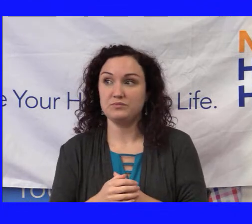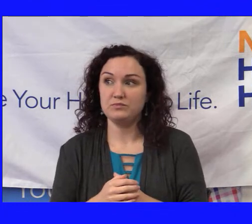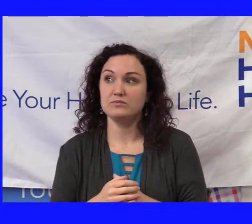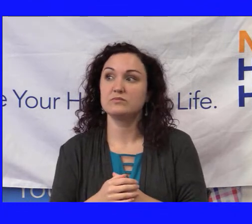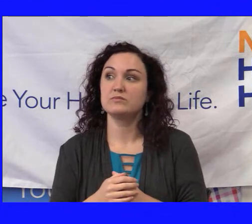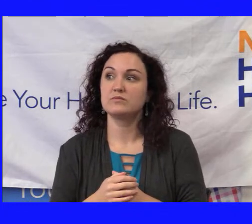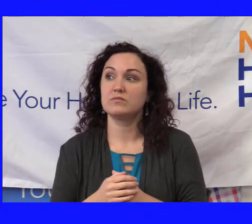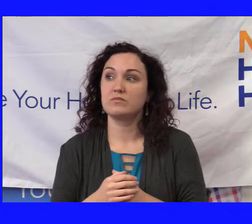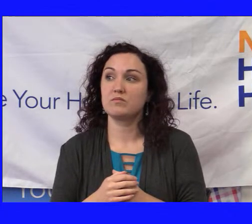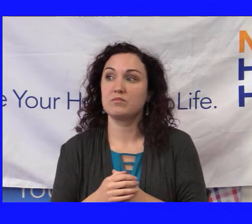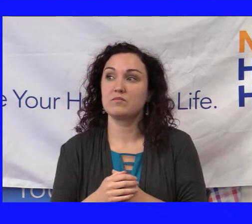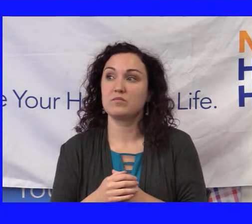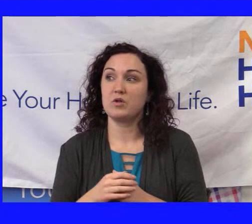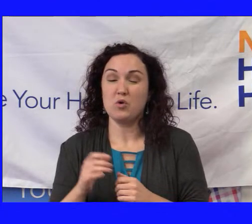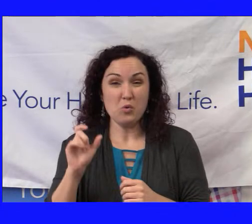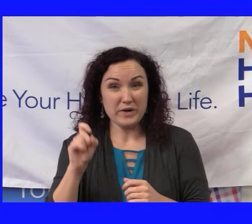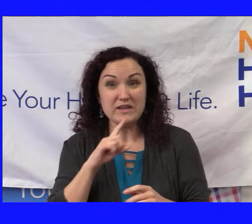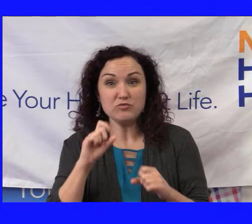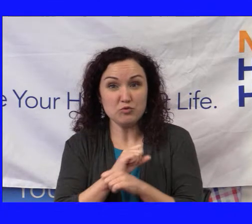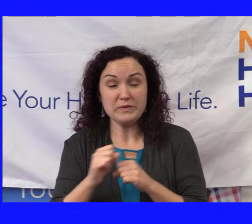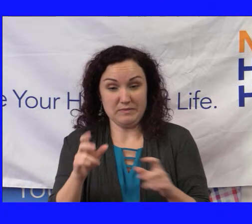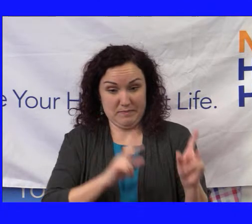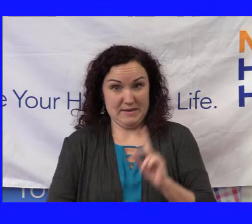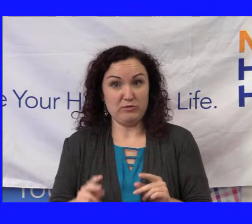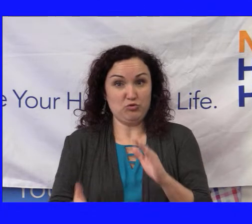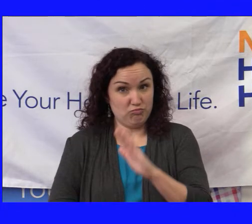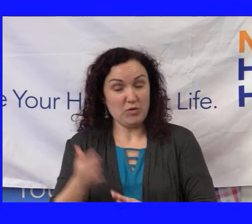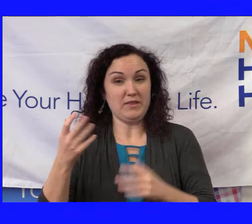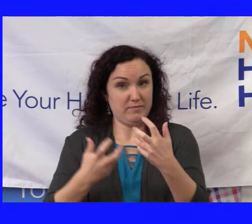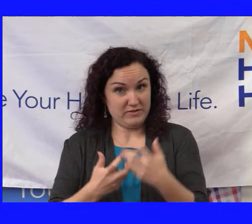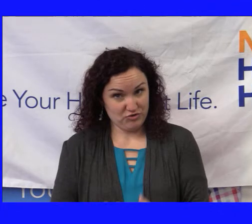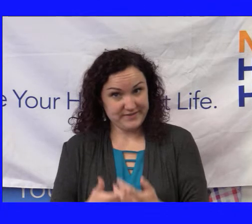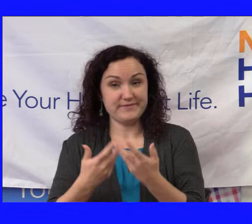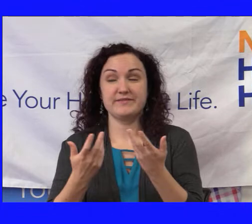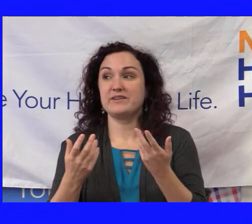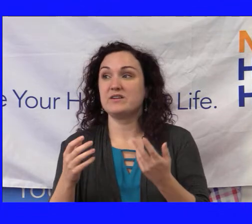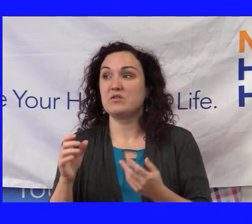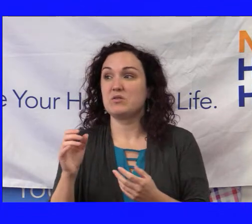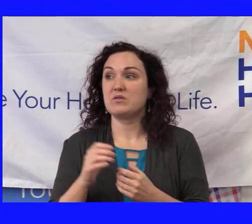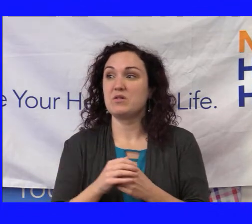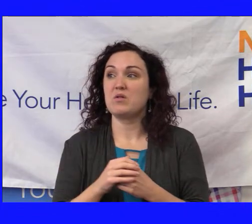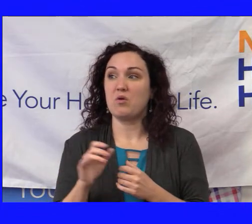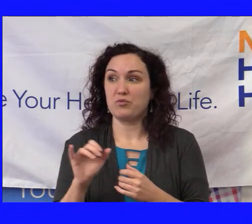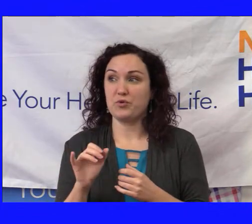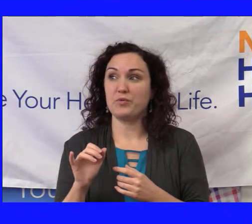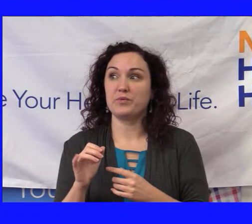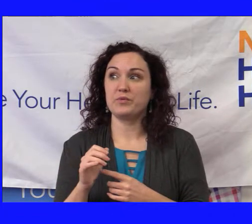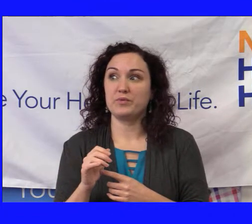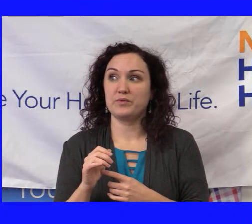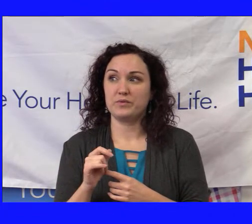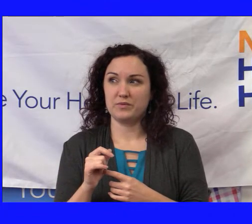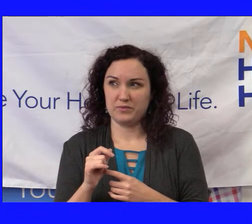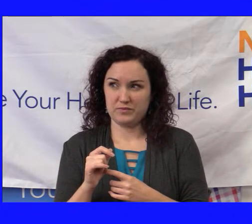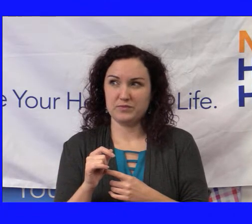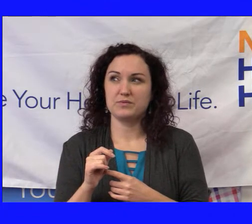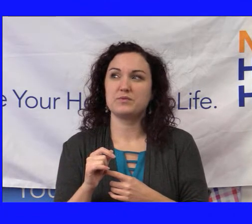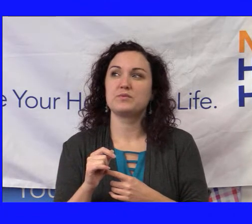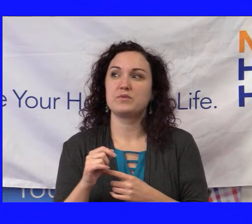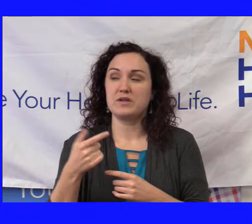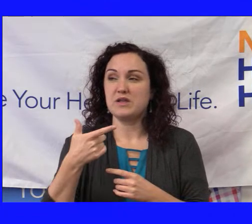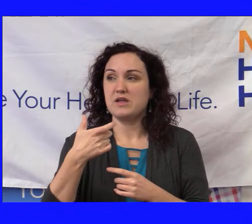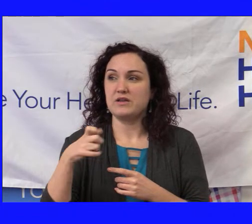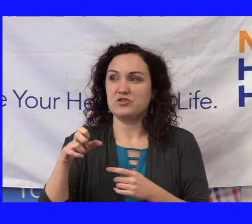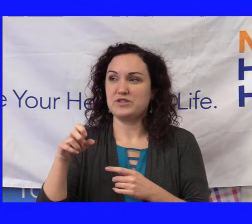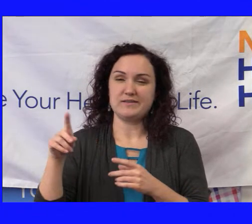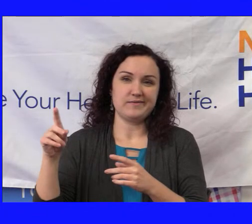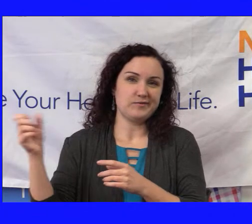have the manpower on our side to do that, we need to ask the vendors to come in. So GE and Philips would have to be realigned, come back in